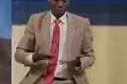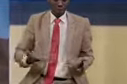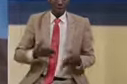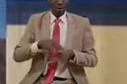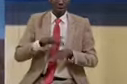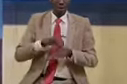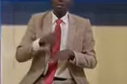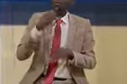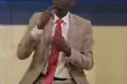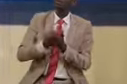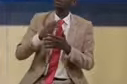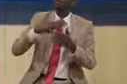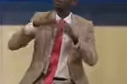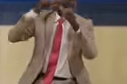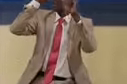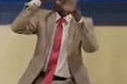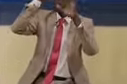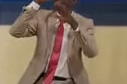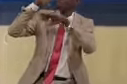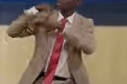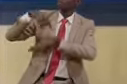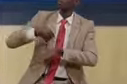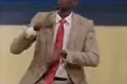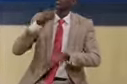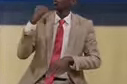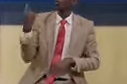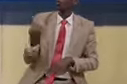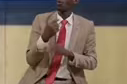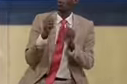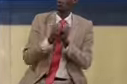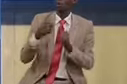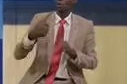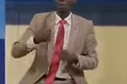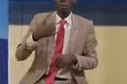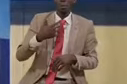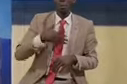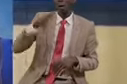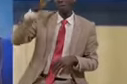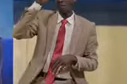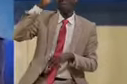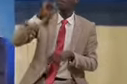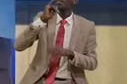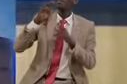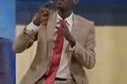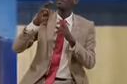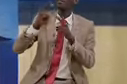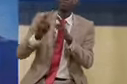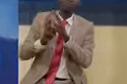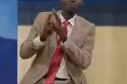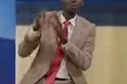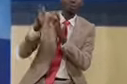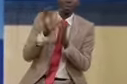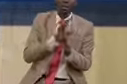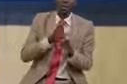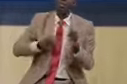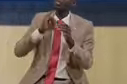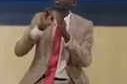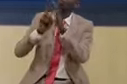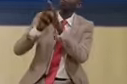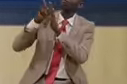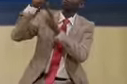sent me is always with me, and he is as tall as heaven, and he reaches heaven every time. And